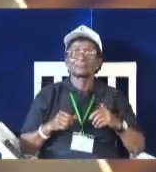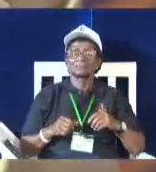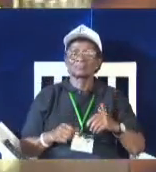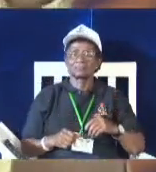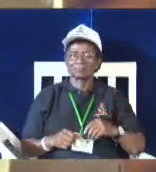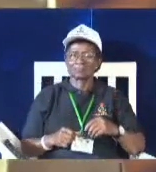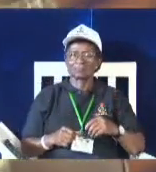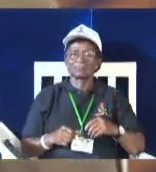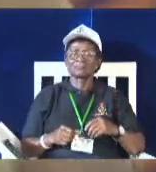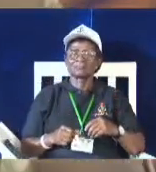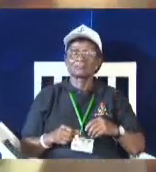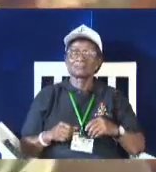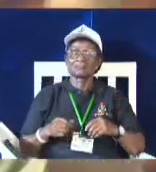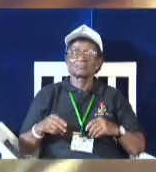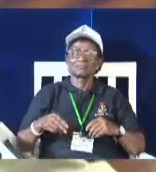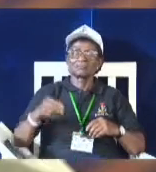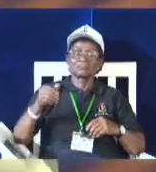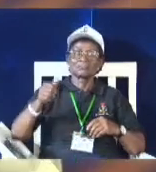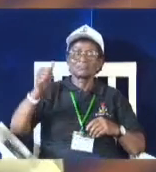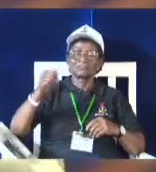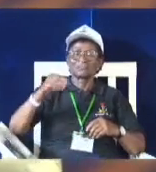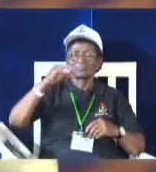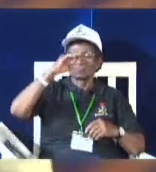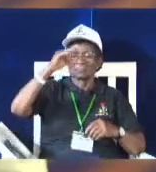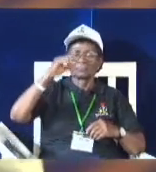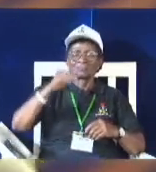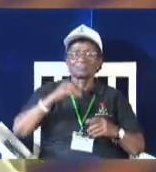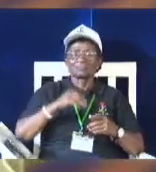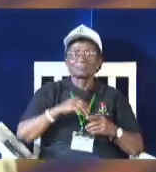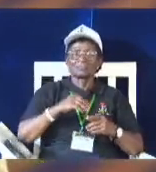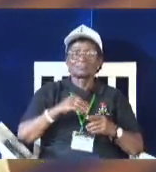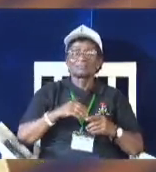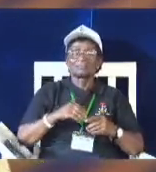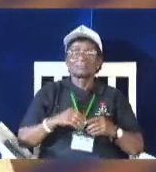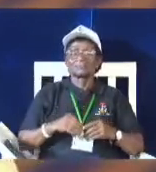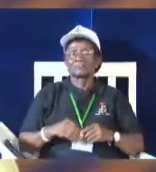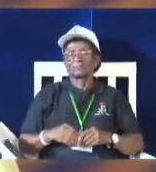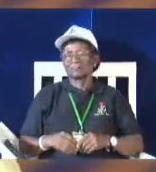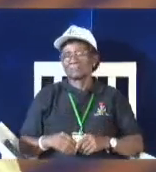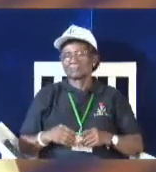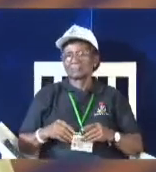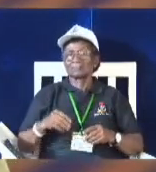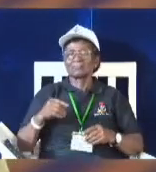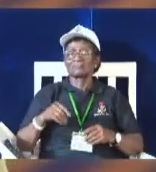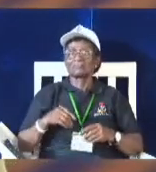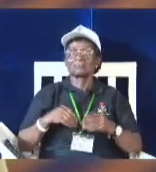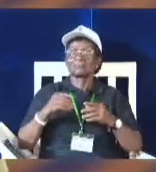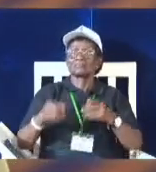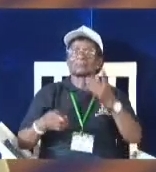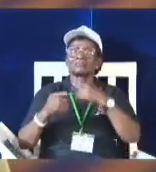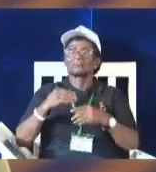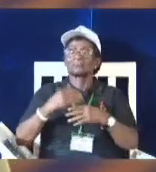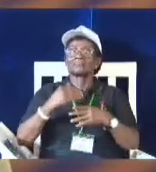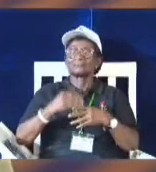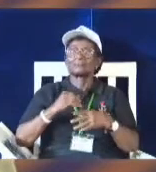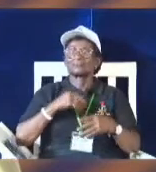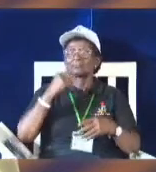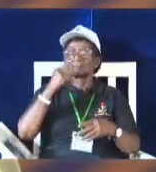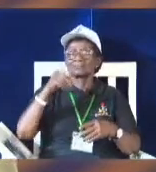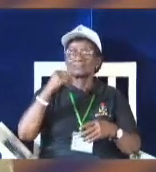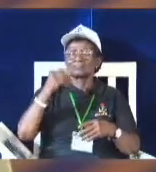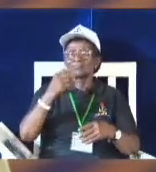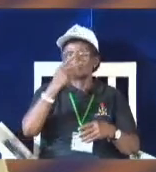assistant, or the highest man next to me, coming forward when you made the altar call?" I said, "Kabisi, I saw